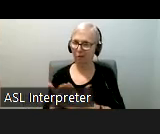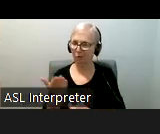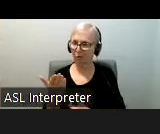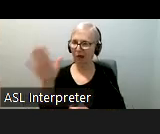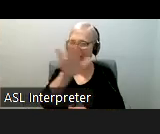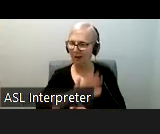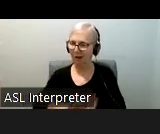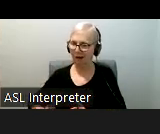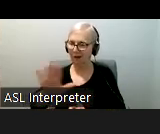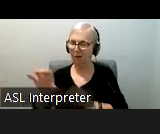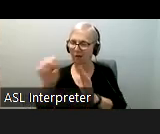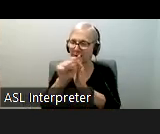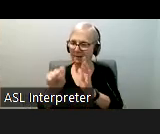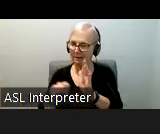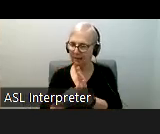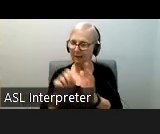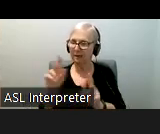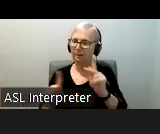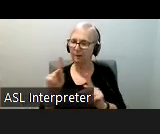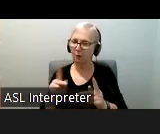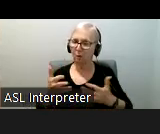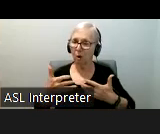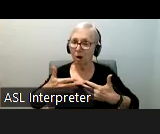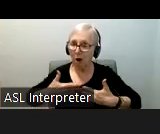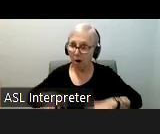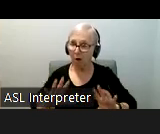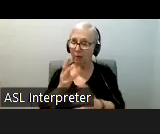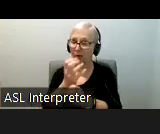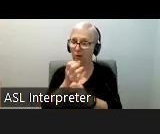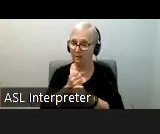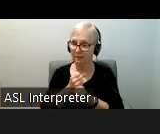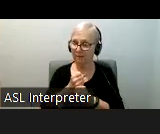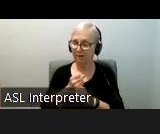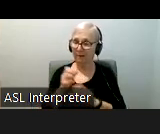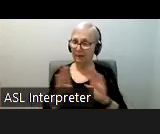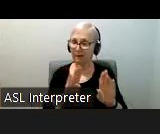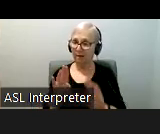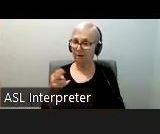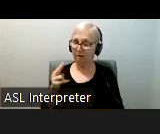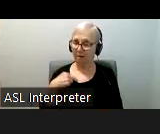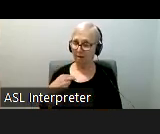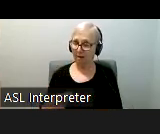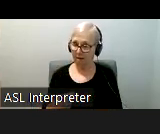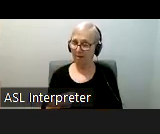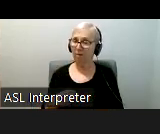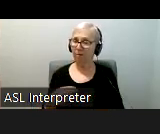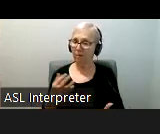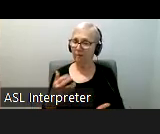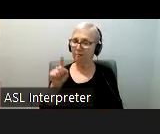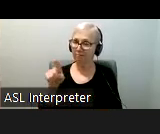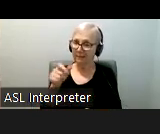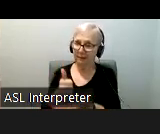is people that are already receiving mental health and behavioral health help with that,